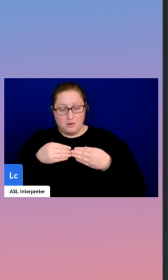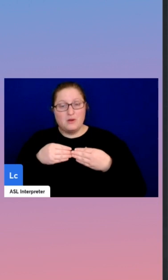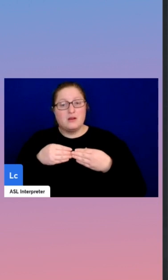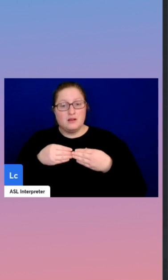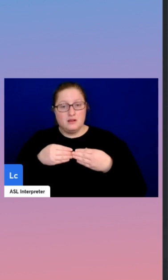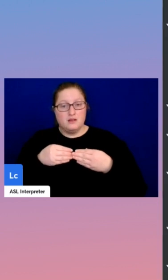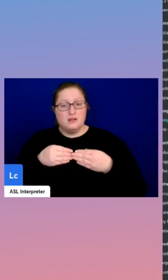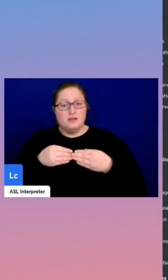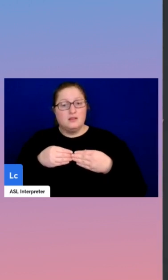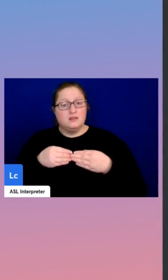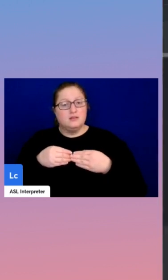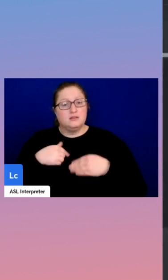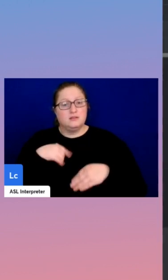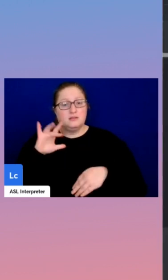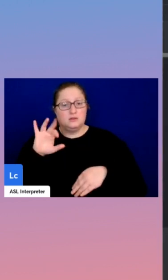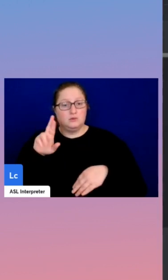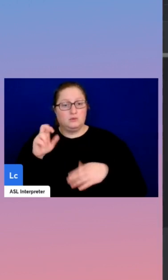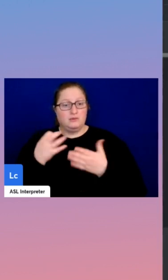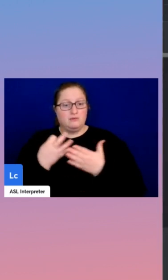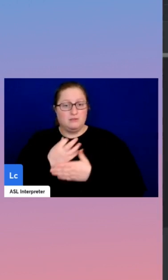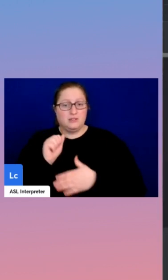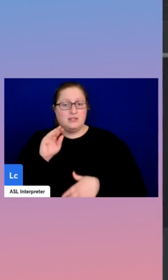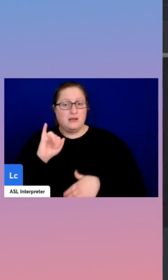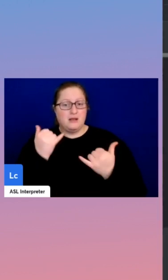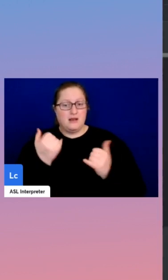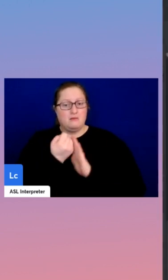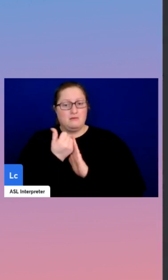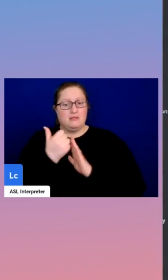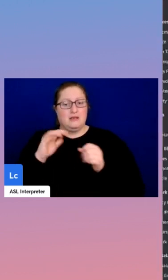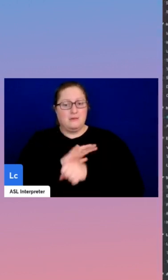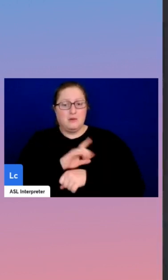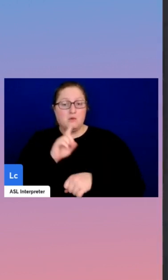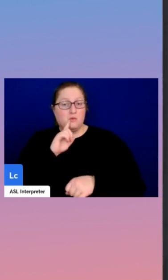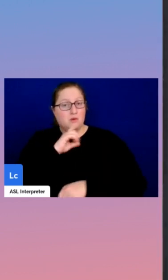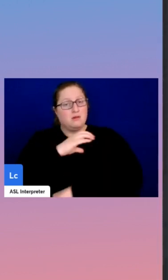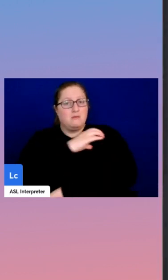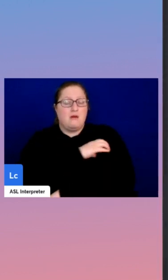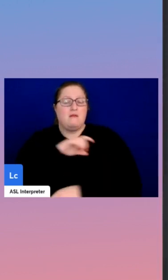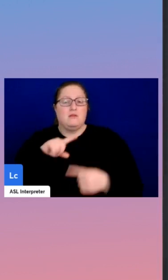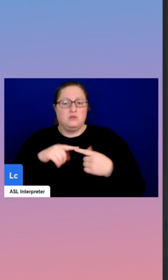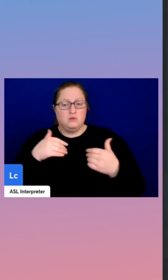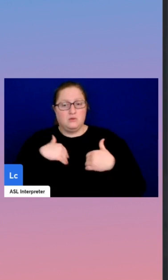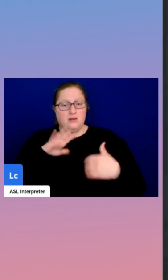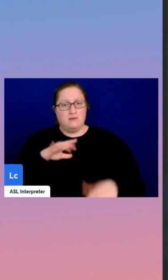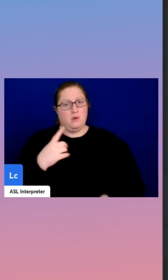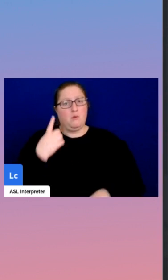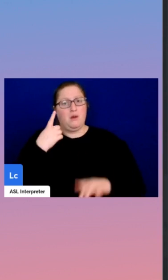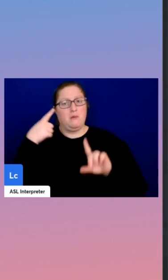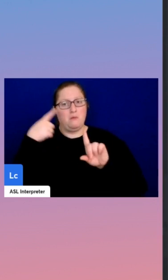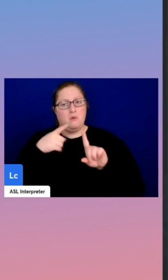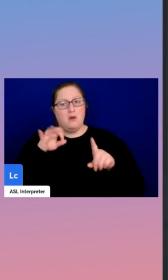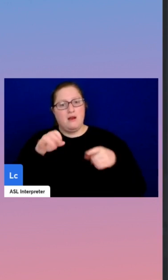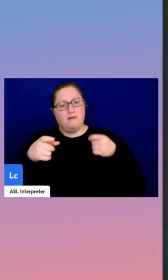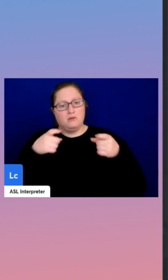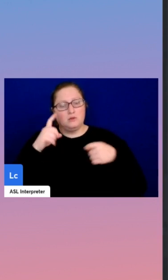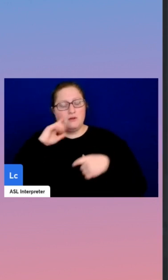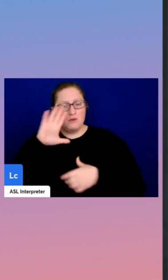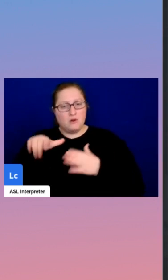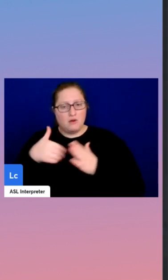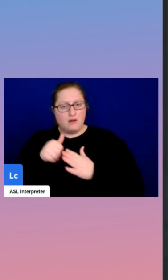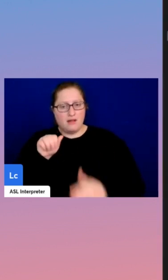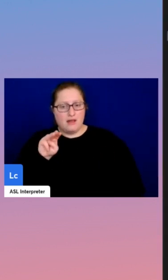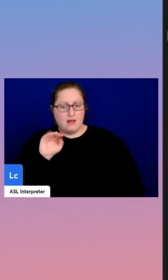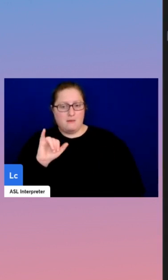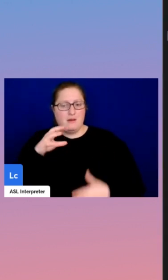to Frankfurt and I hit refresh, the AMI has been deleted. So it's really, really powerful to have your single point of control for all of your AMIs